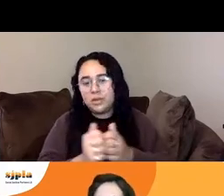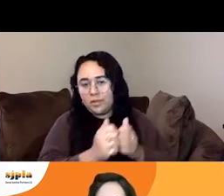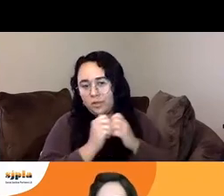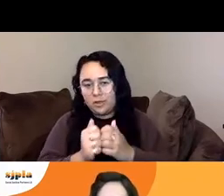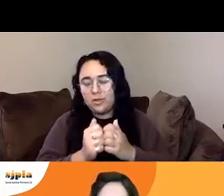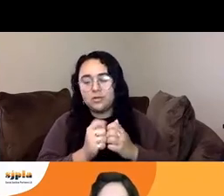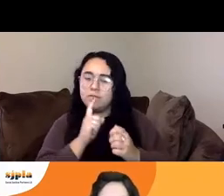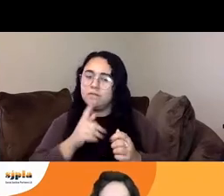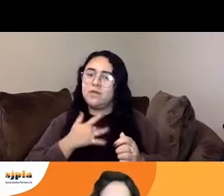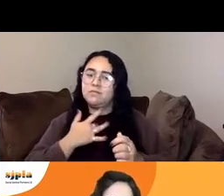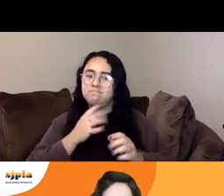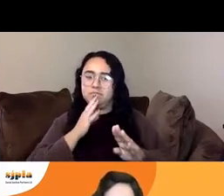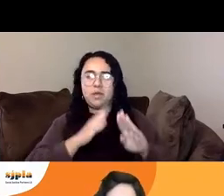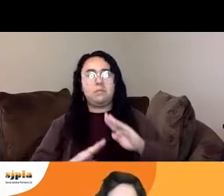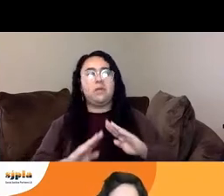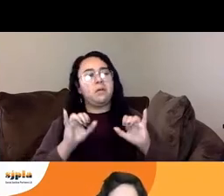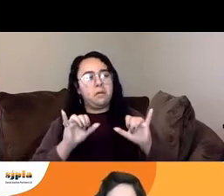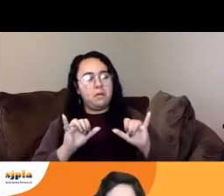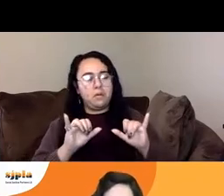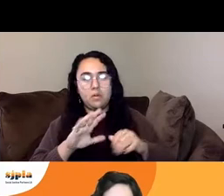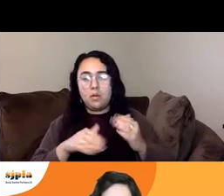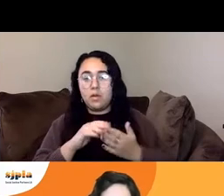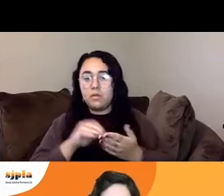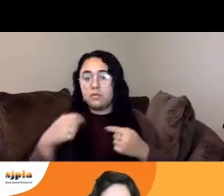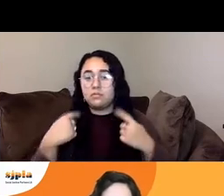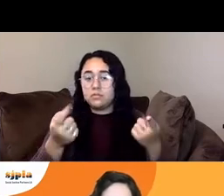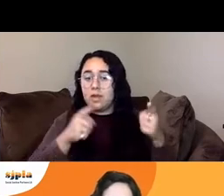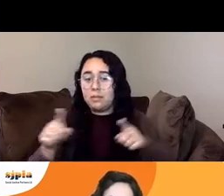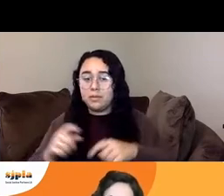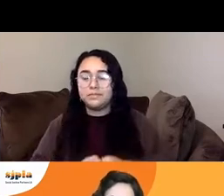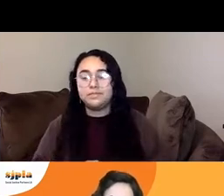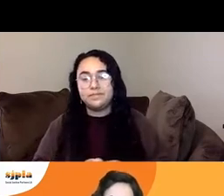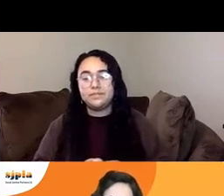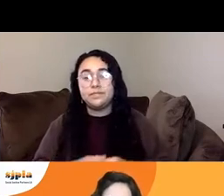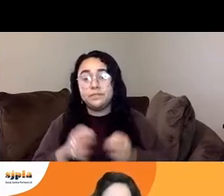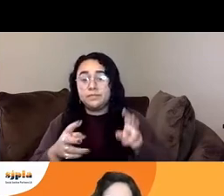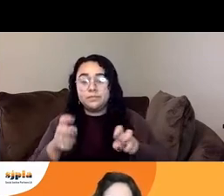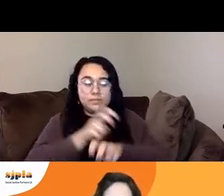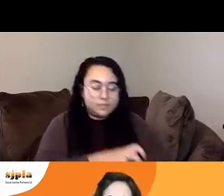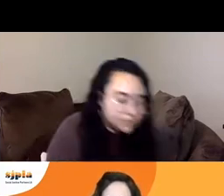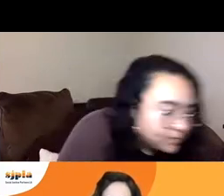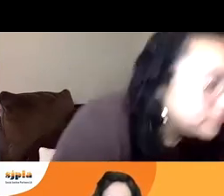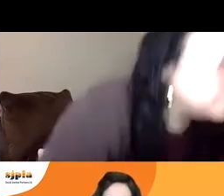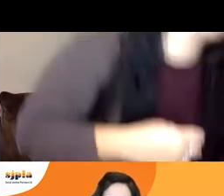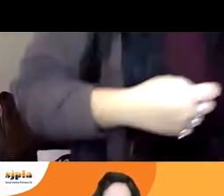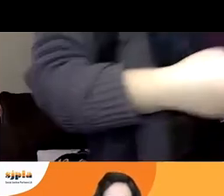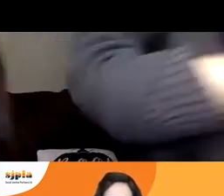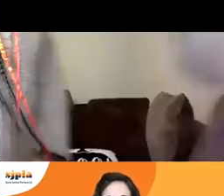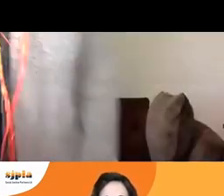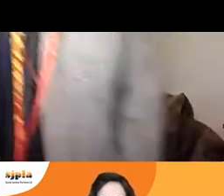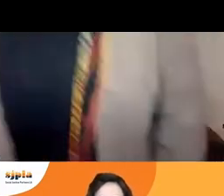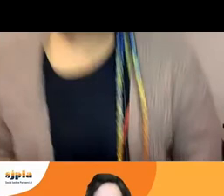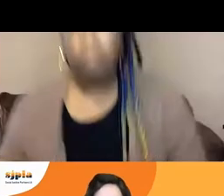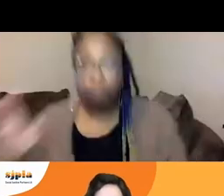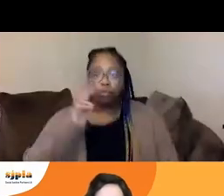and humbled by all of the learning we've had along the way. So you'll see on the screen this shift,